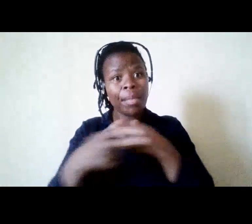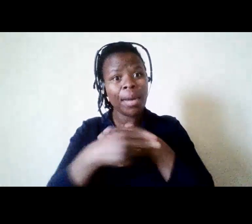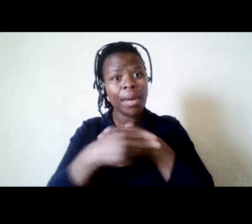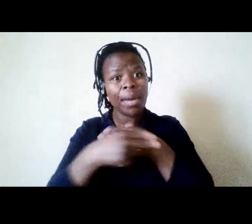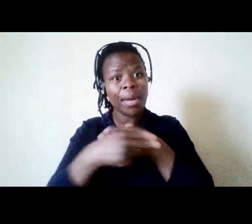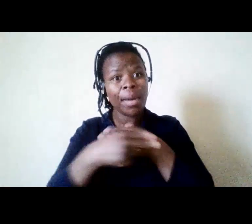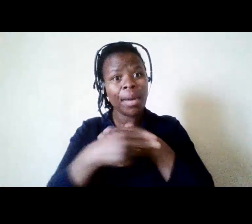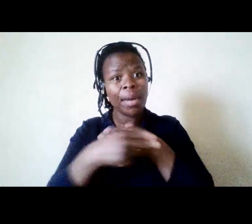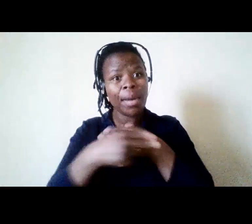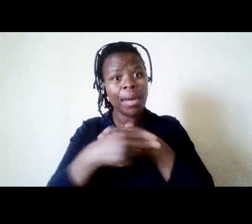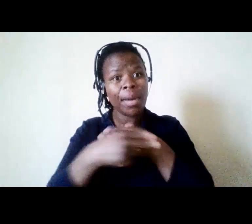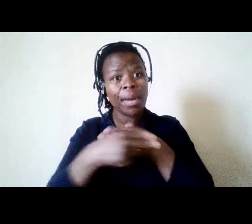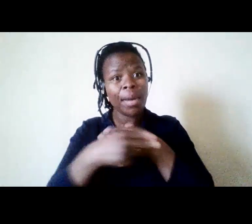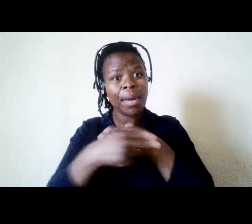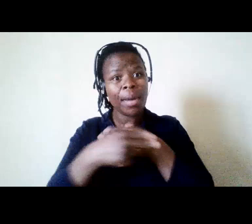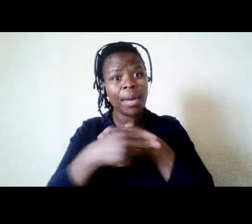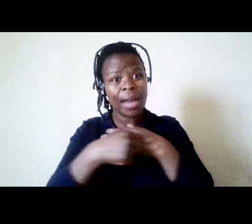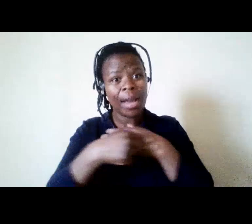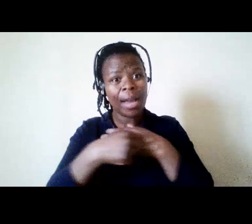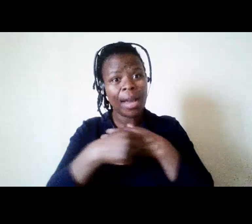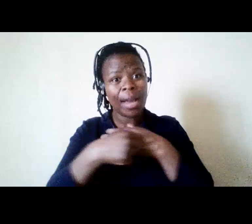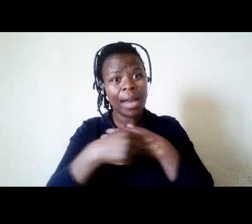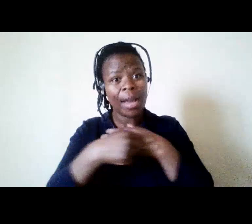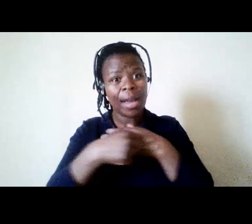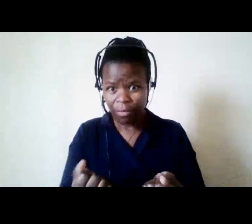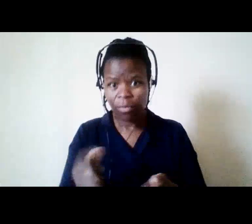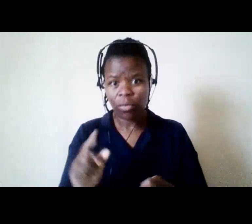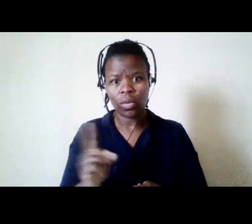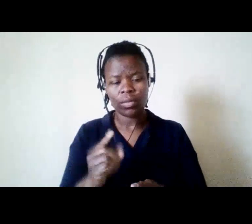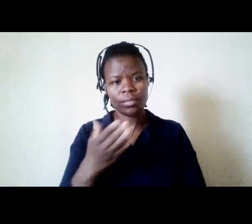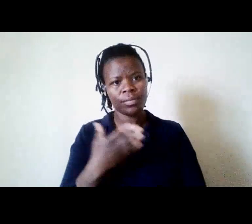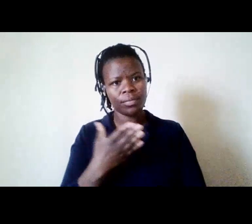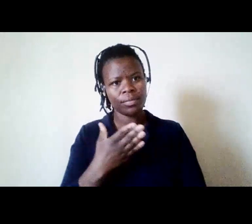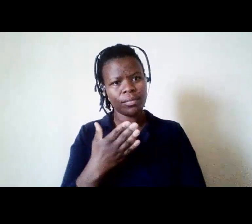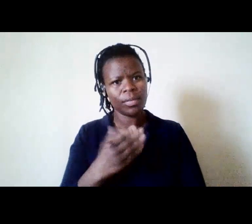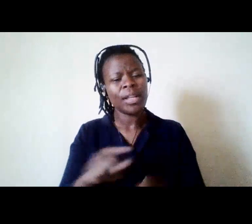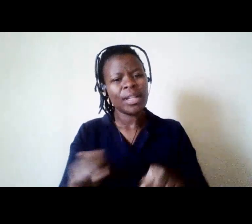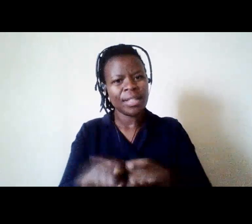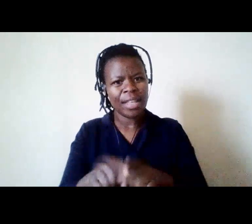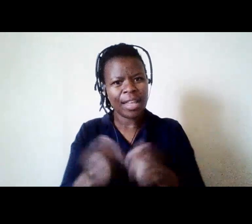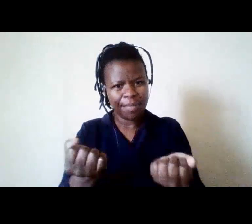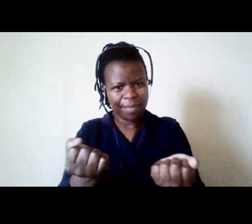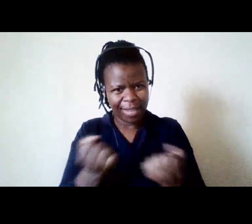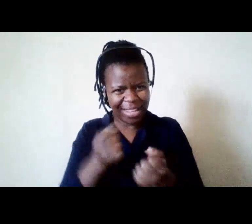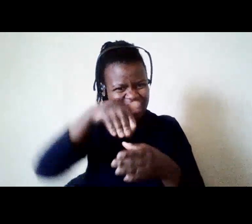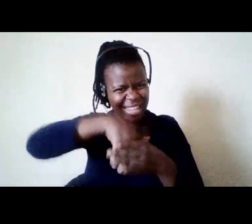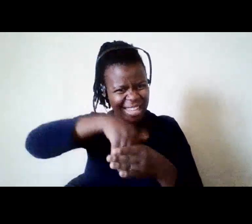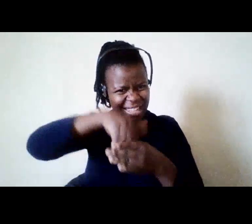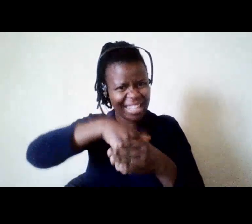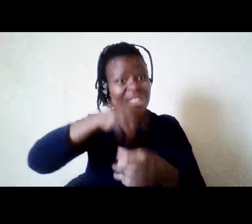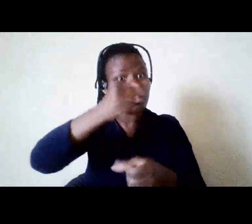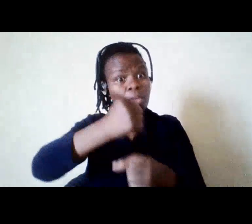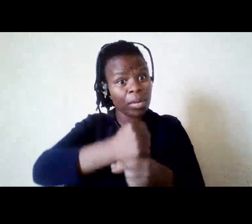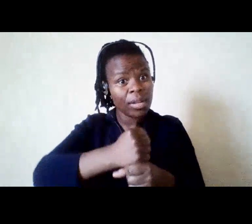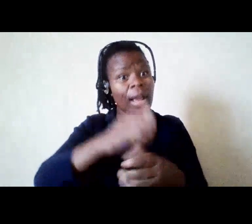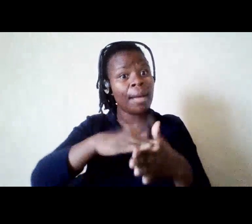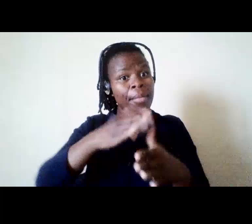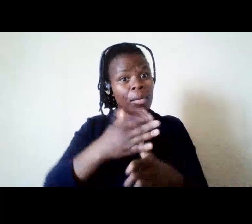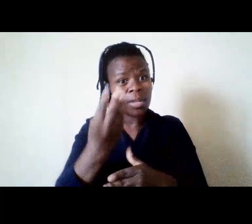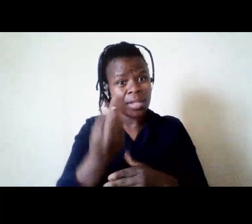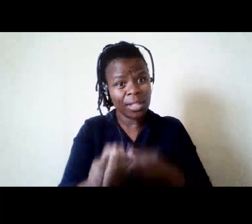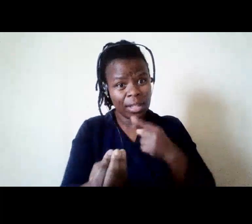a very case of internalized oppression, because the child will now start thinking to themselves that, you know what, it's